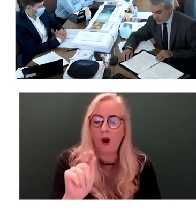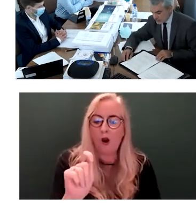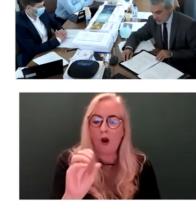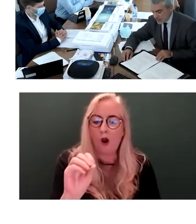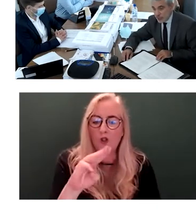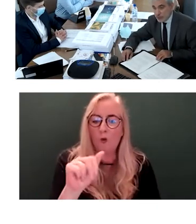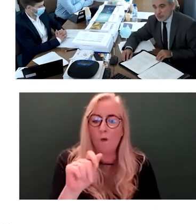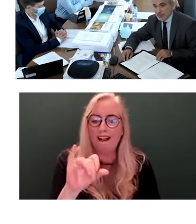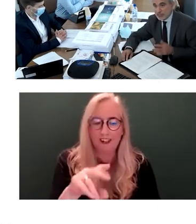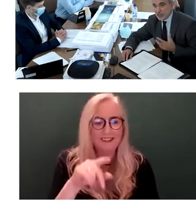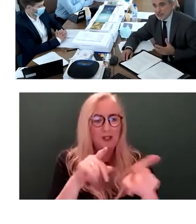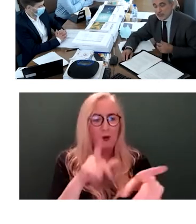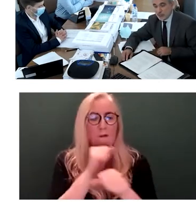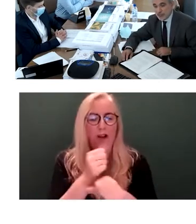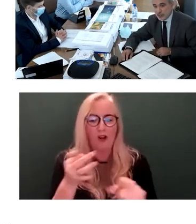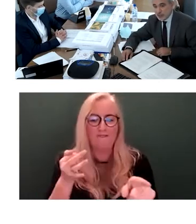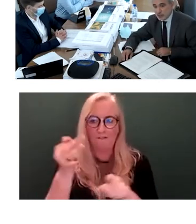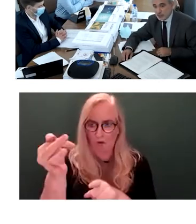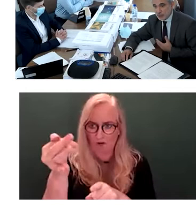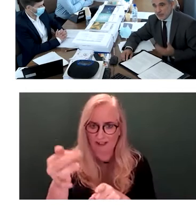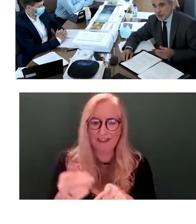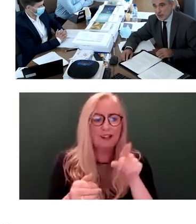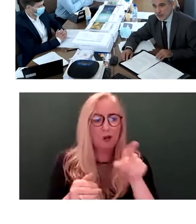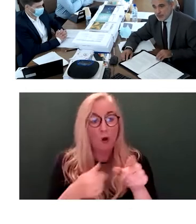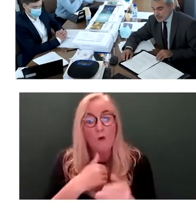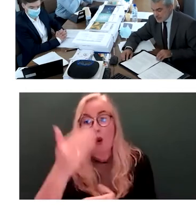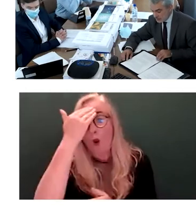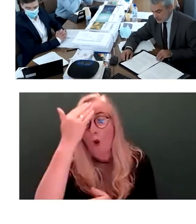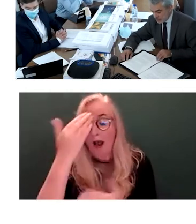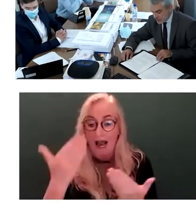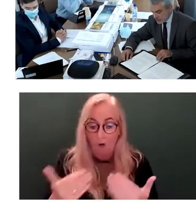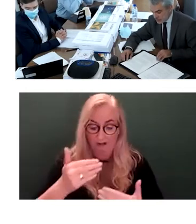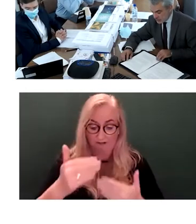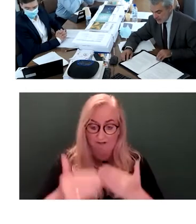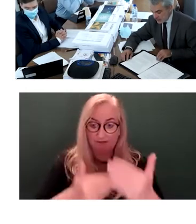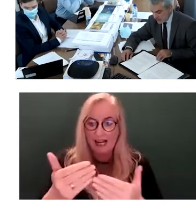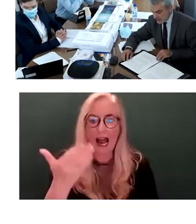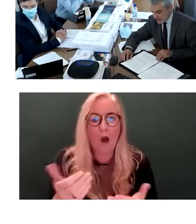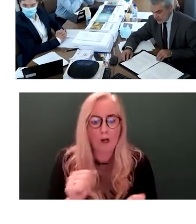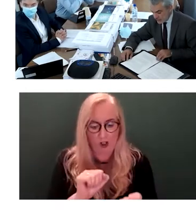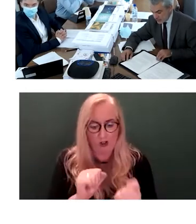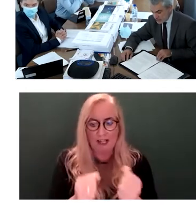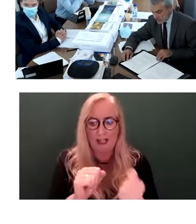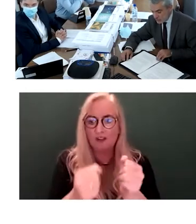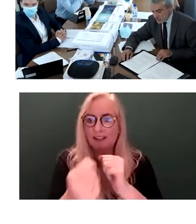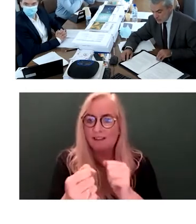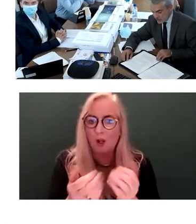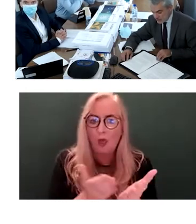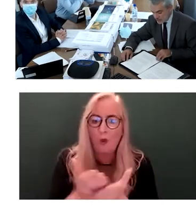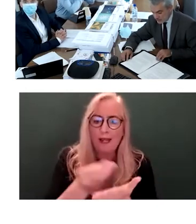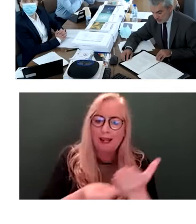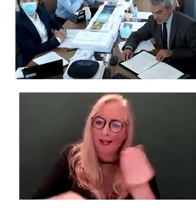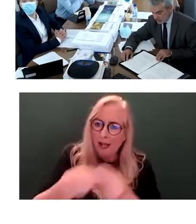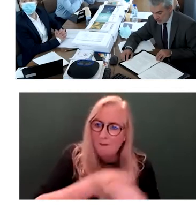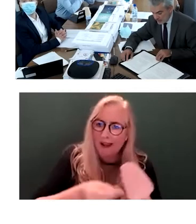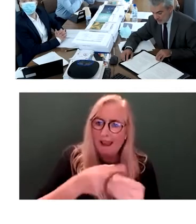the future, we know that this crisis, the COVID crisis, has also brought forward some of the changes that were taking place in our economies, including the automation,